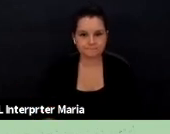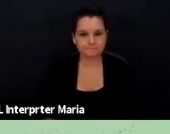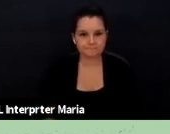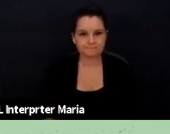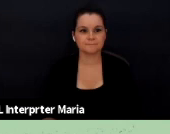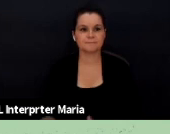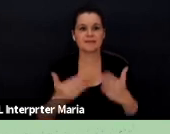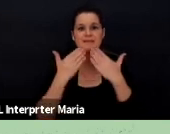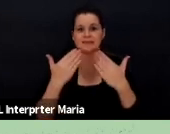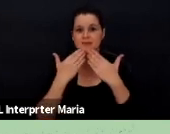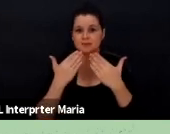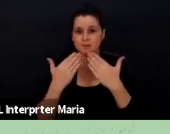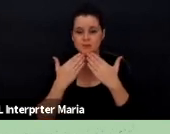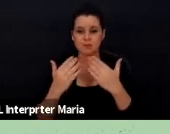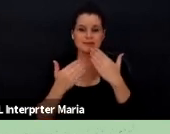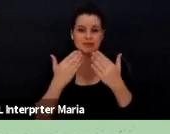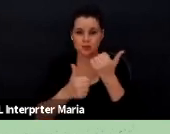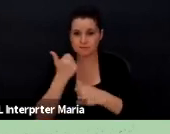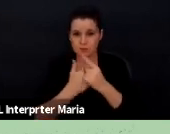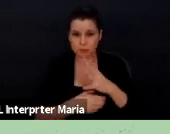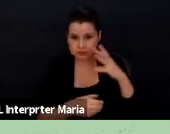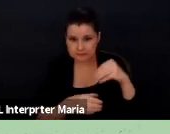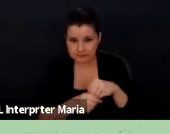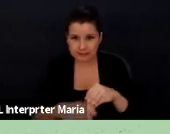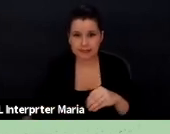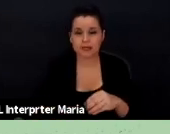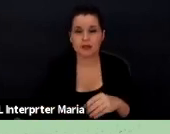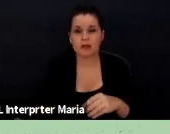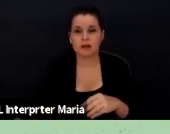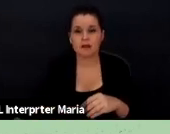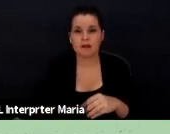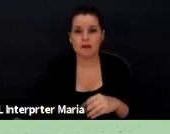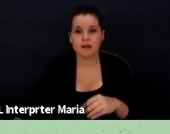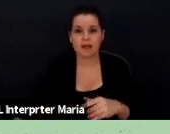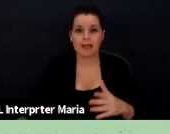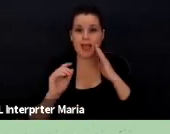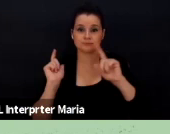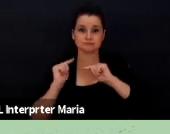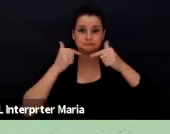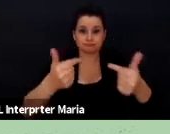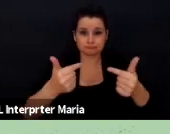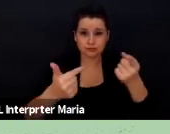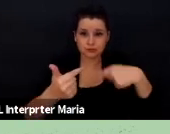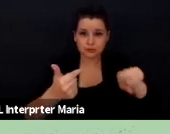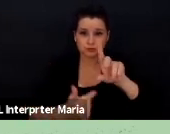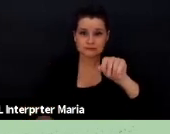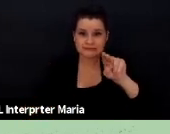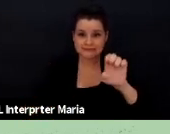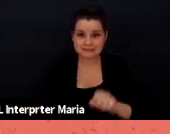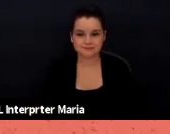Thank you. Thank you all for participating. And I hand it off to you, Denise.